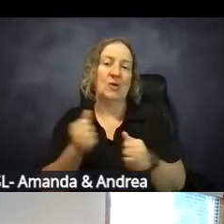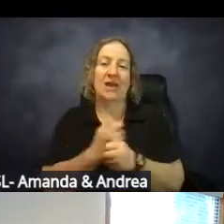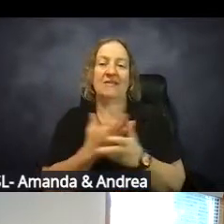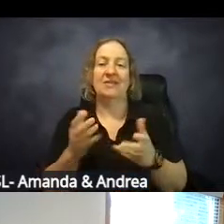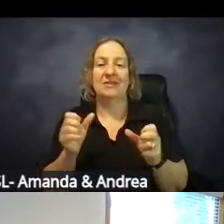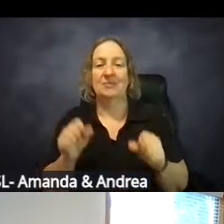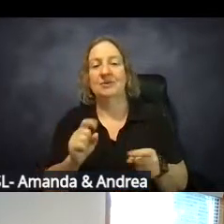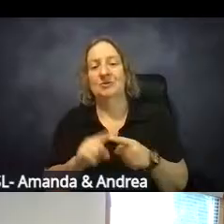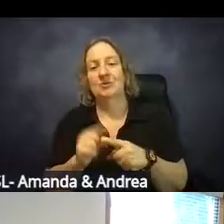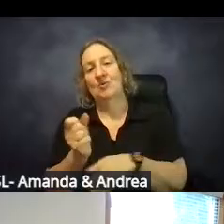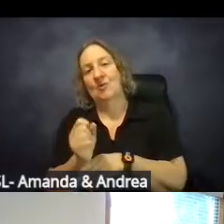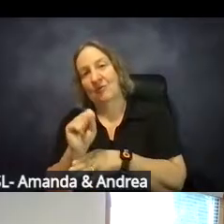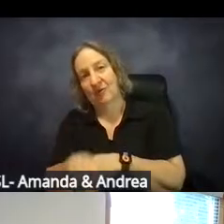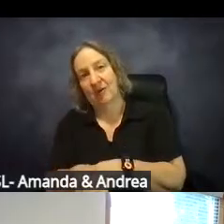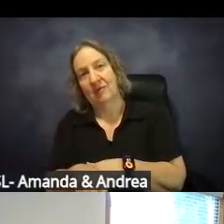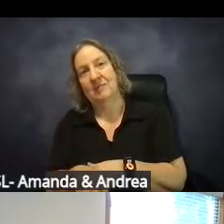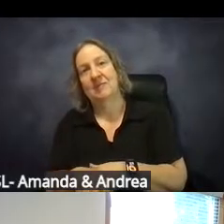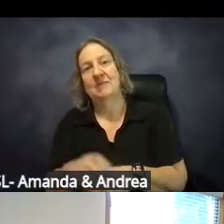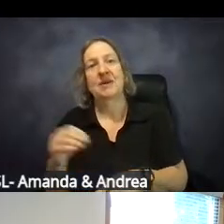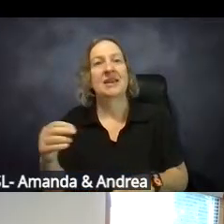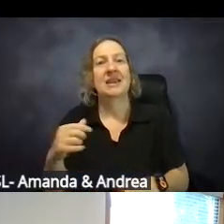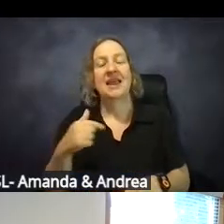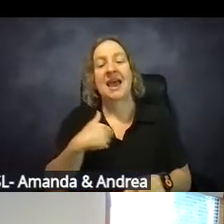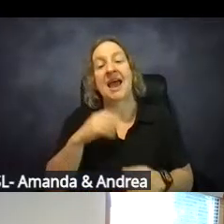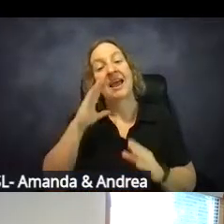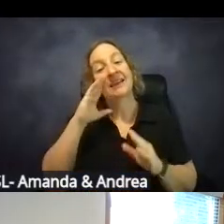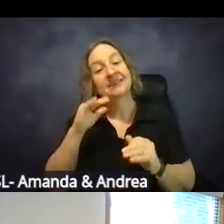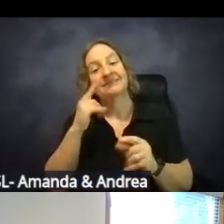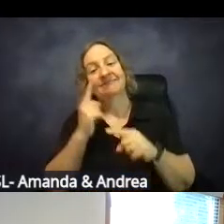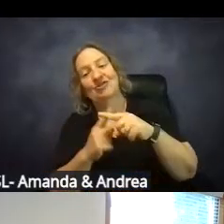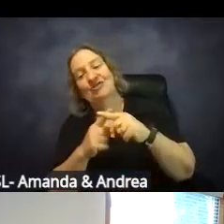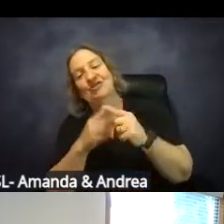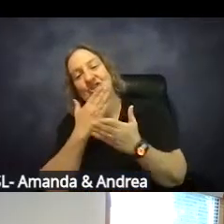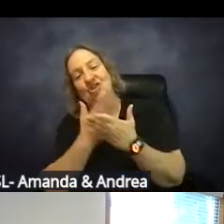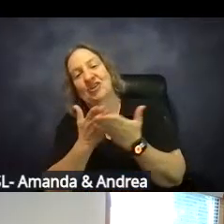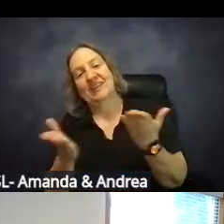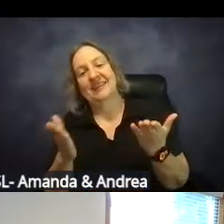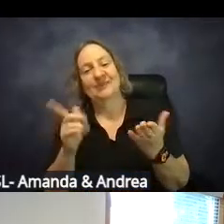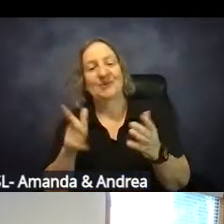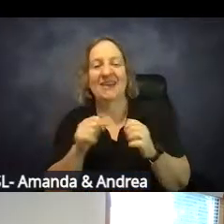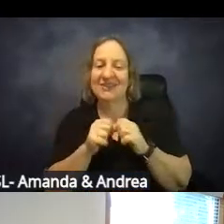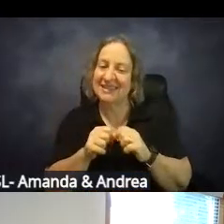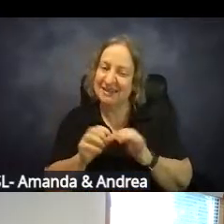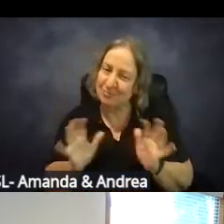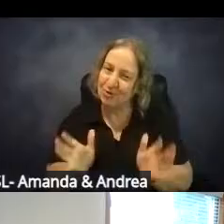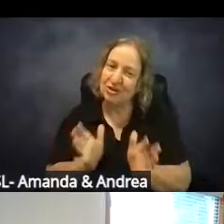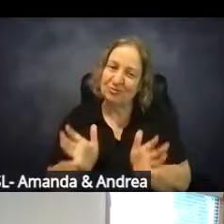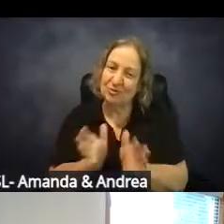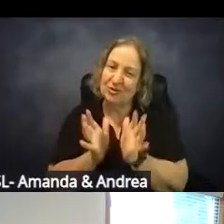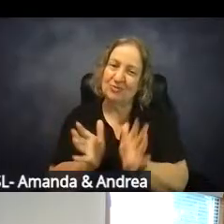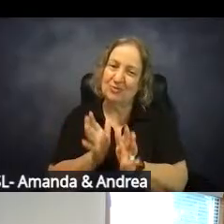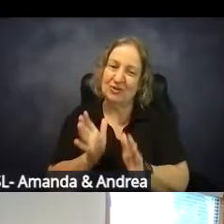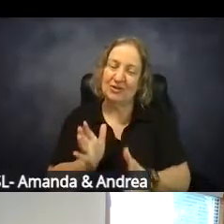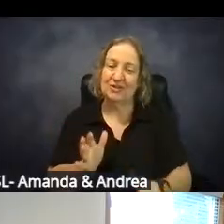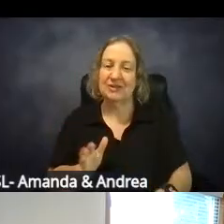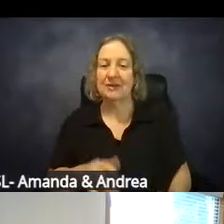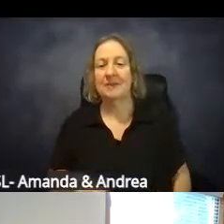to overcome. And I anticipate good things. But we have to keep pushing.